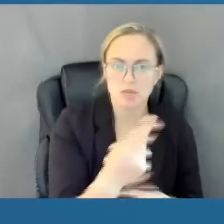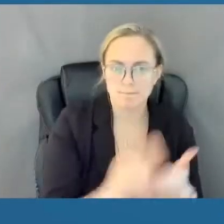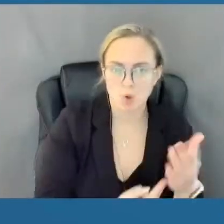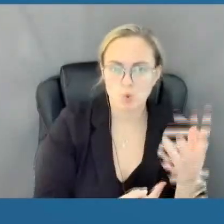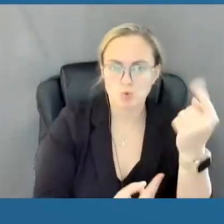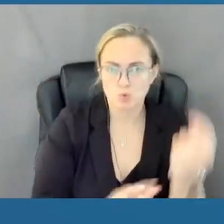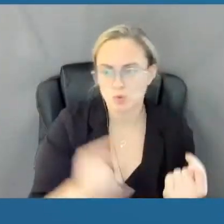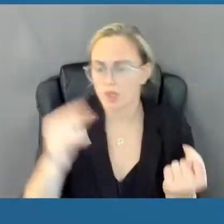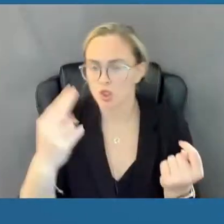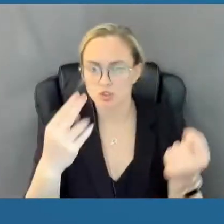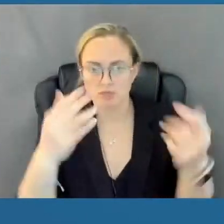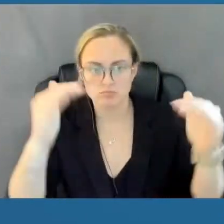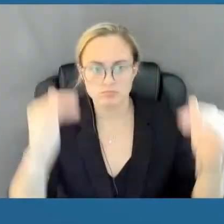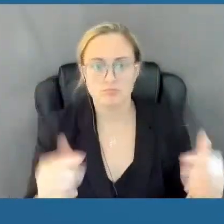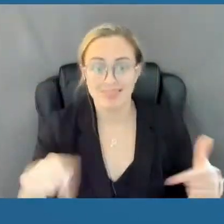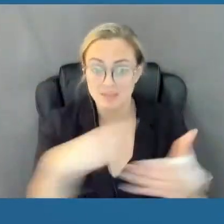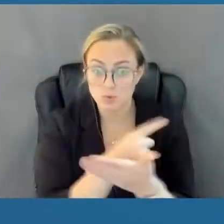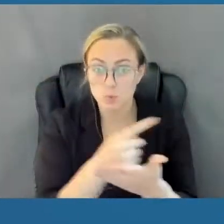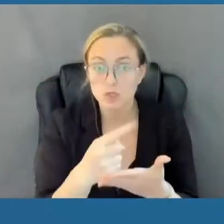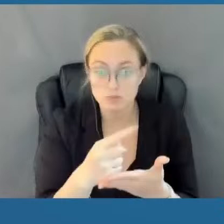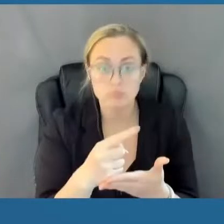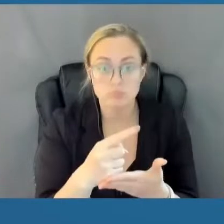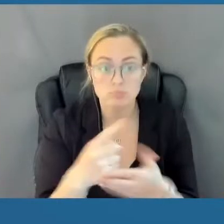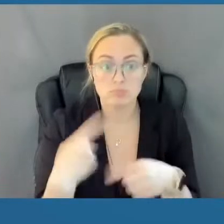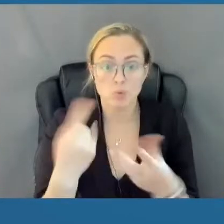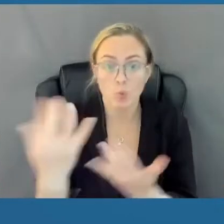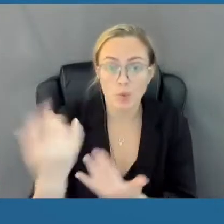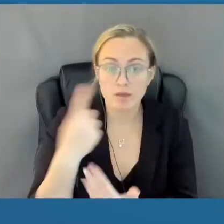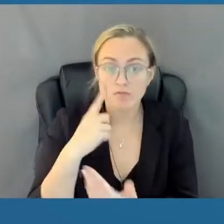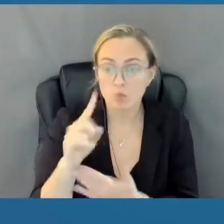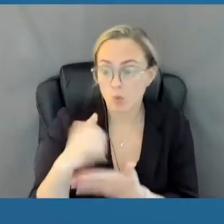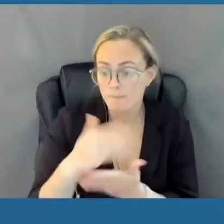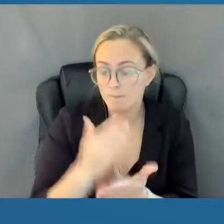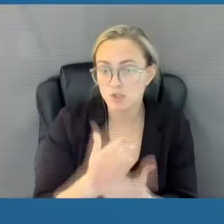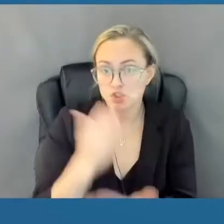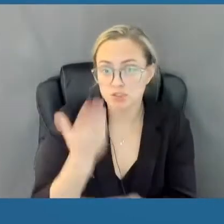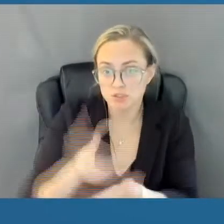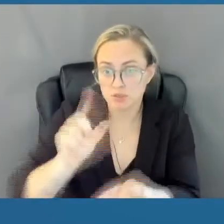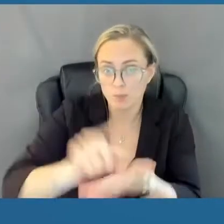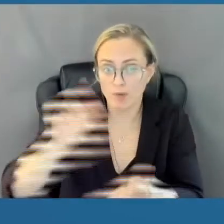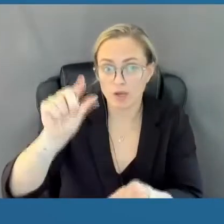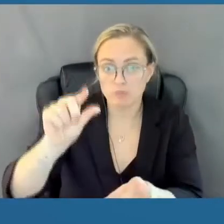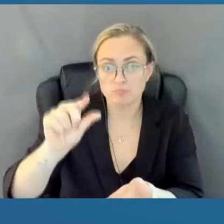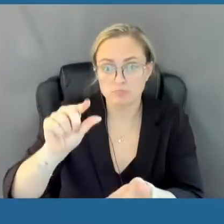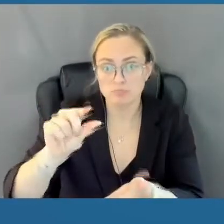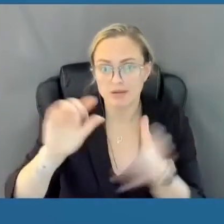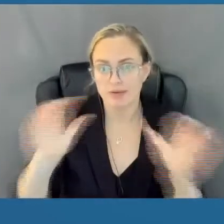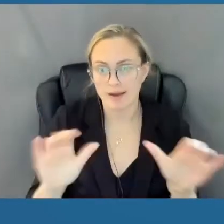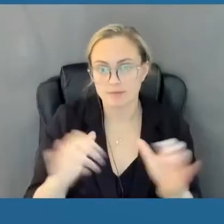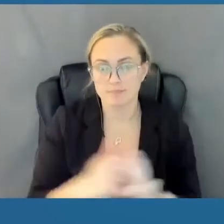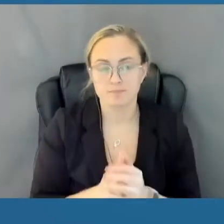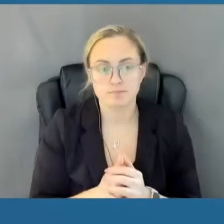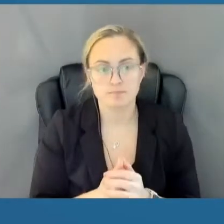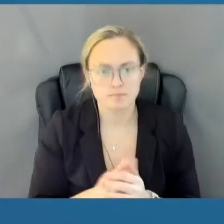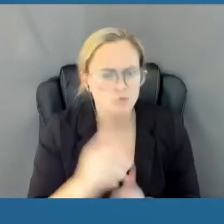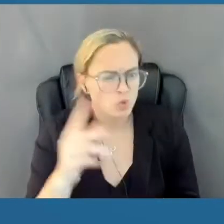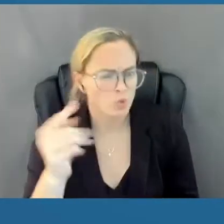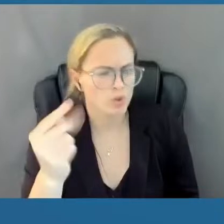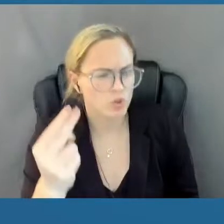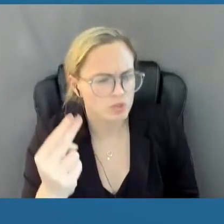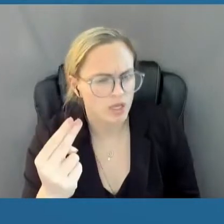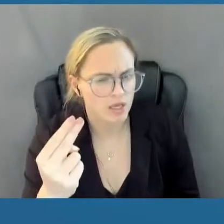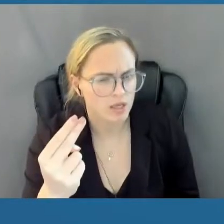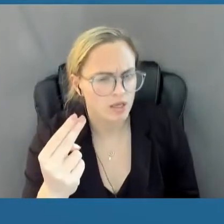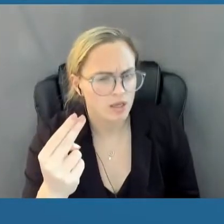throughout this week as we wait for budgets to come to print and be acted upon. So this next one on Thursday, do you expect it to be the